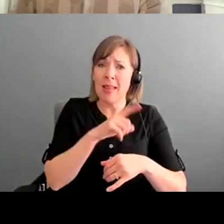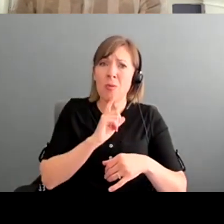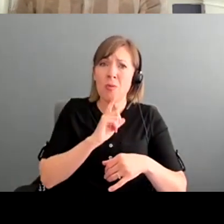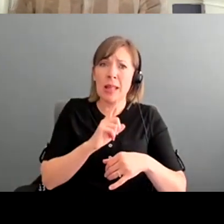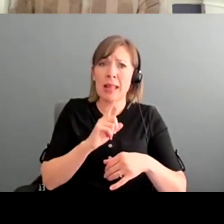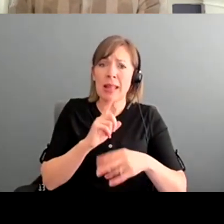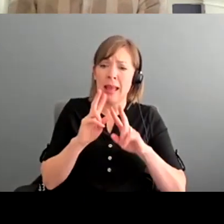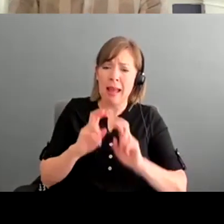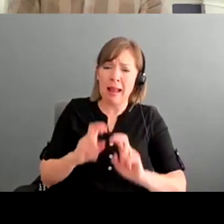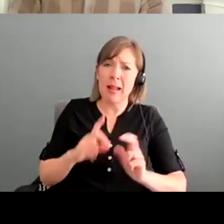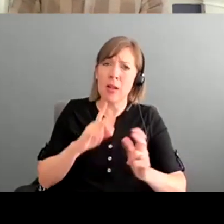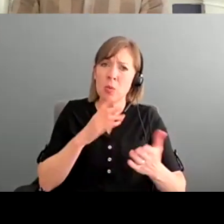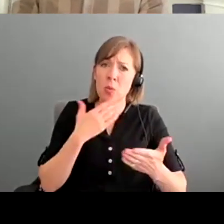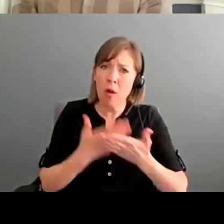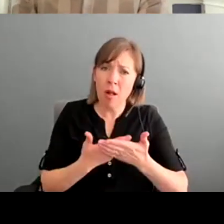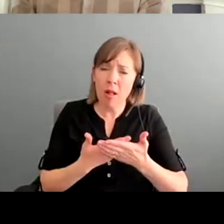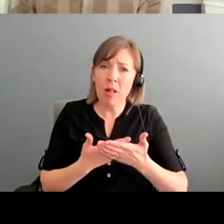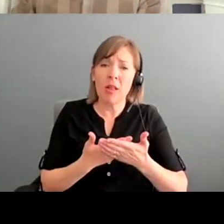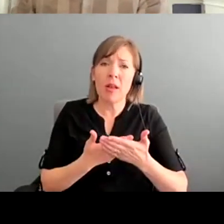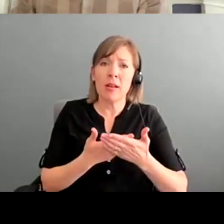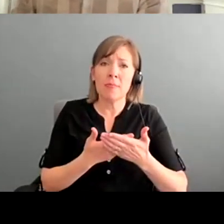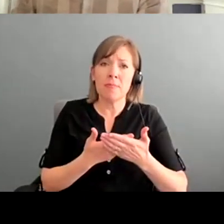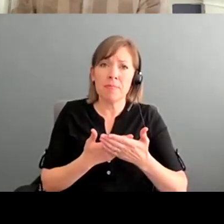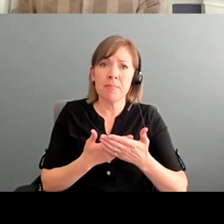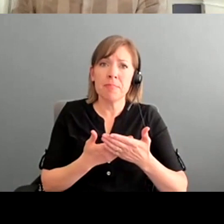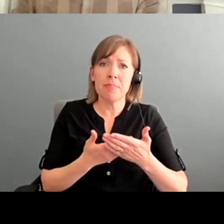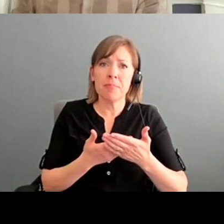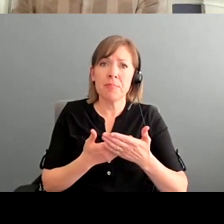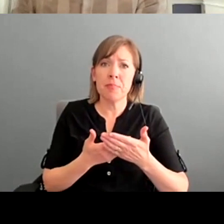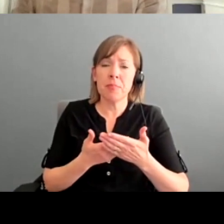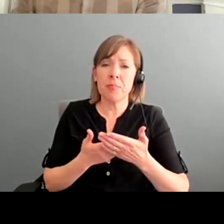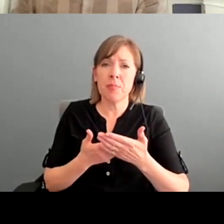they really analyzed quite well.